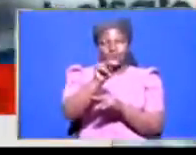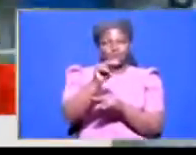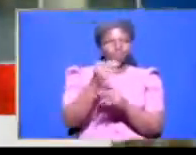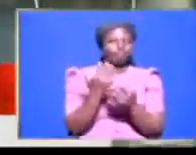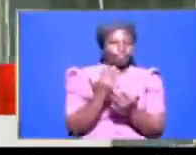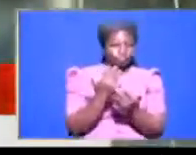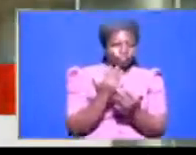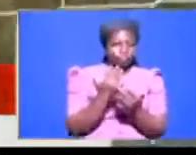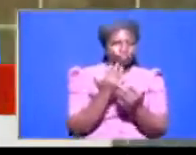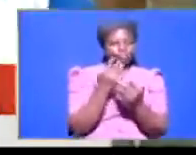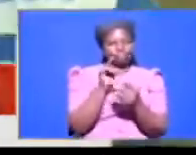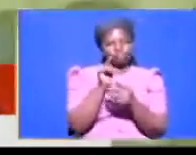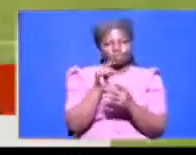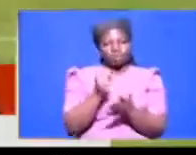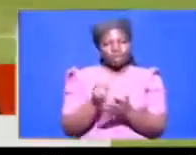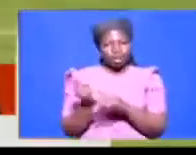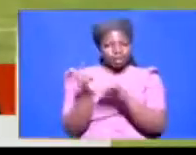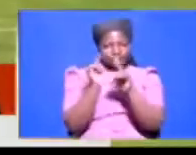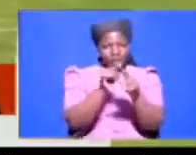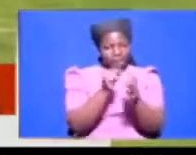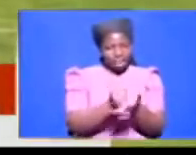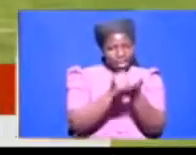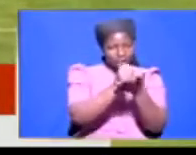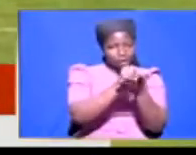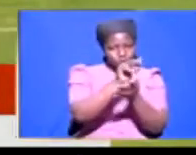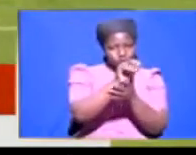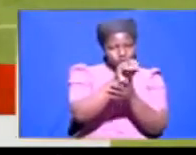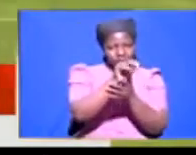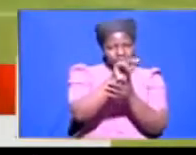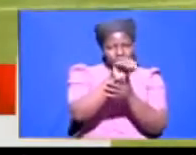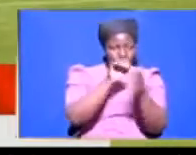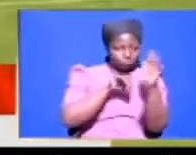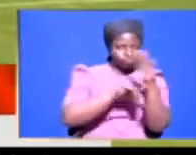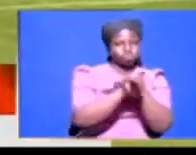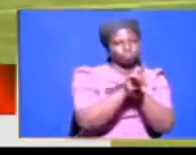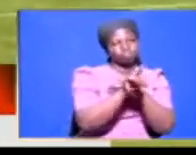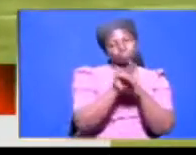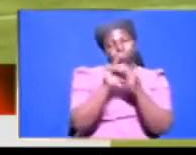parried it but landed in front of Onyango, who tapped in to make it 2-0.